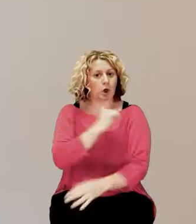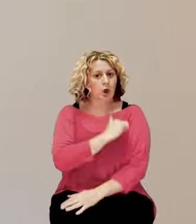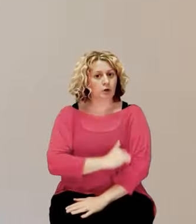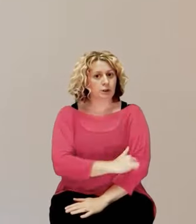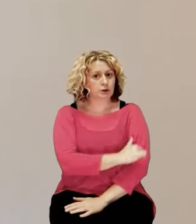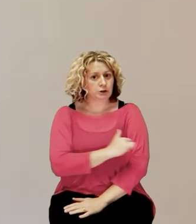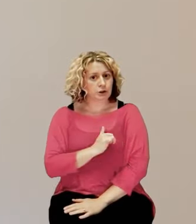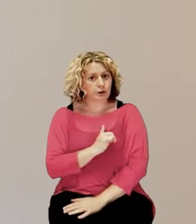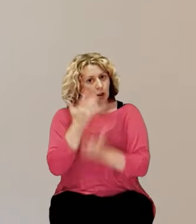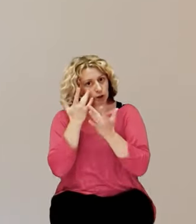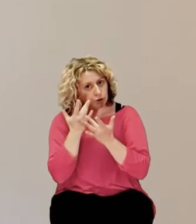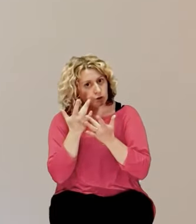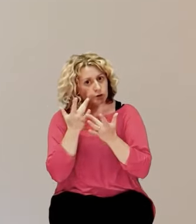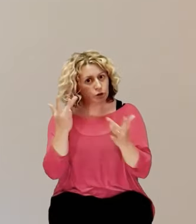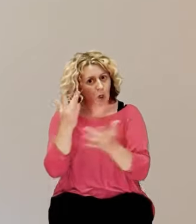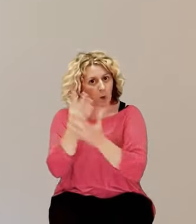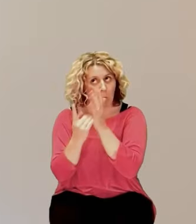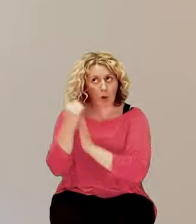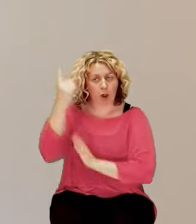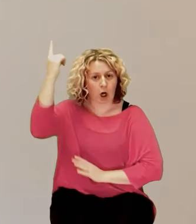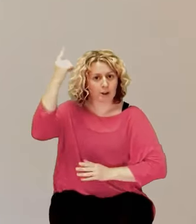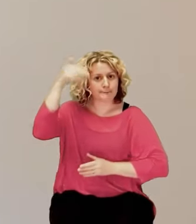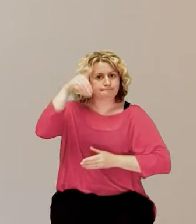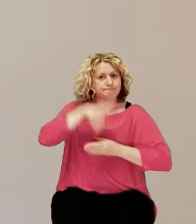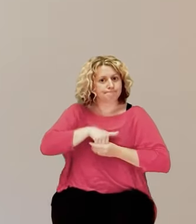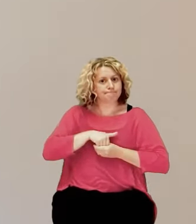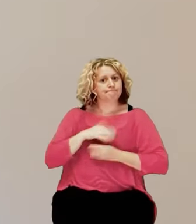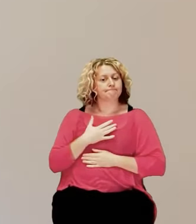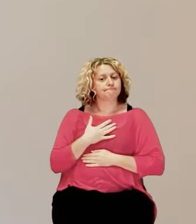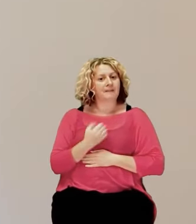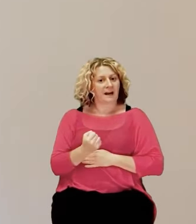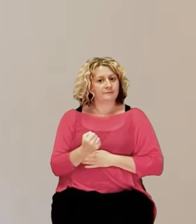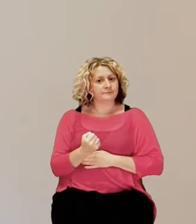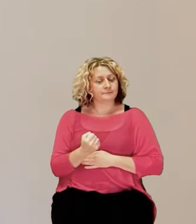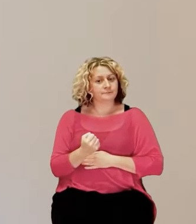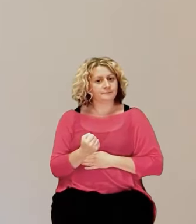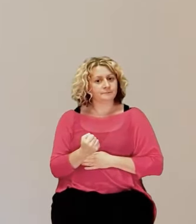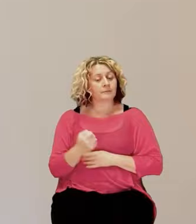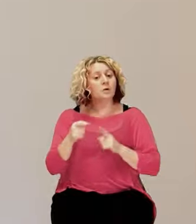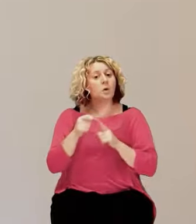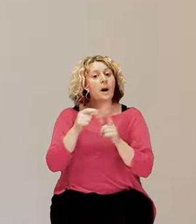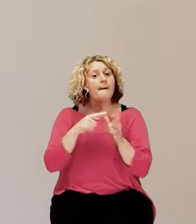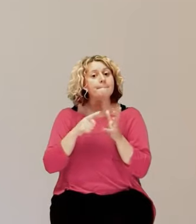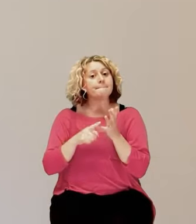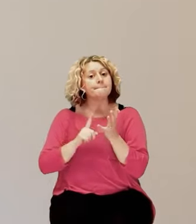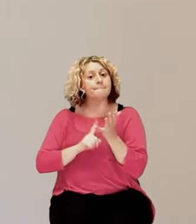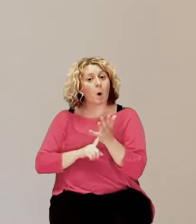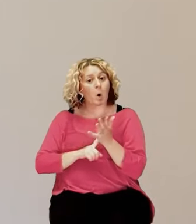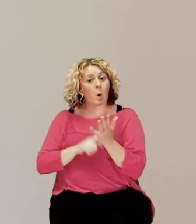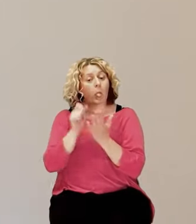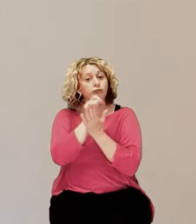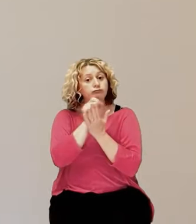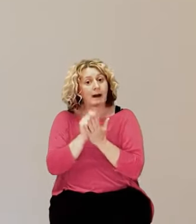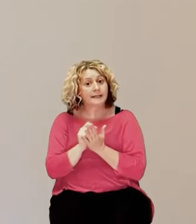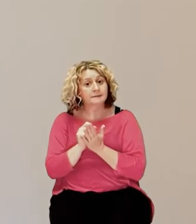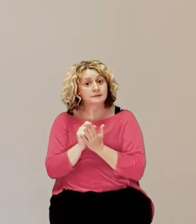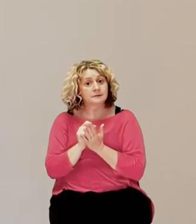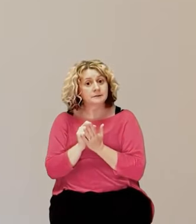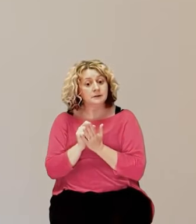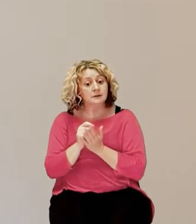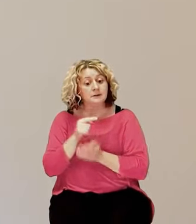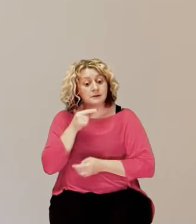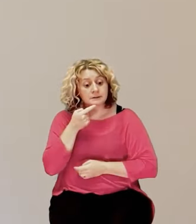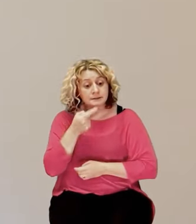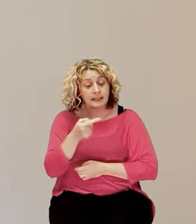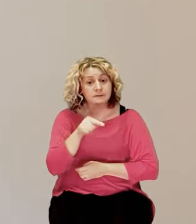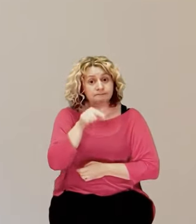Crete who are like Simon. They're not taking the Christian message and turning it into some kind of coherent